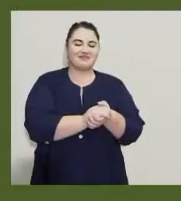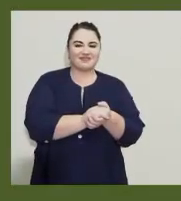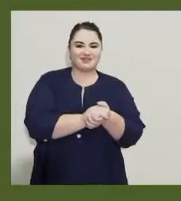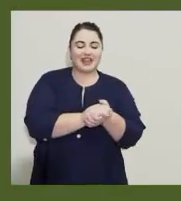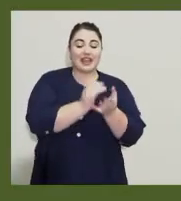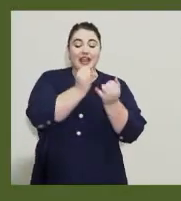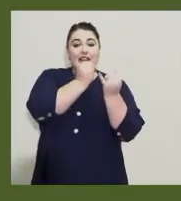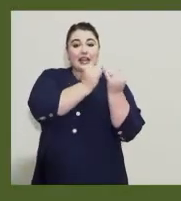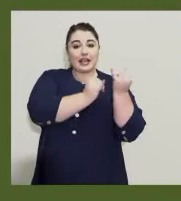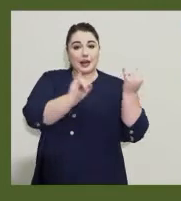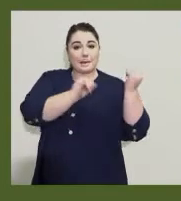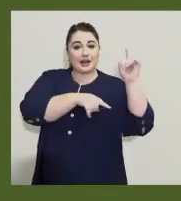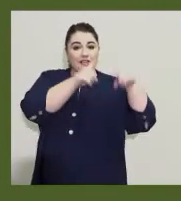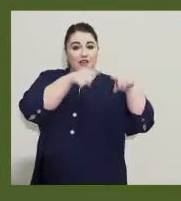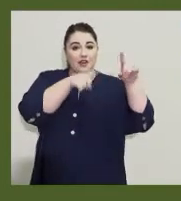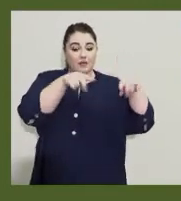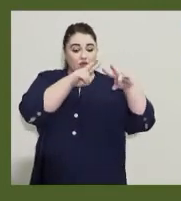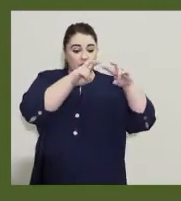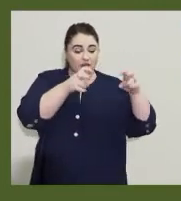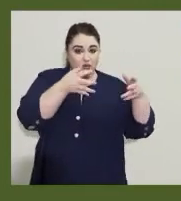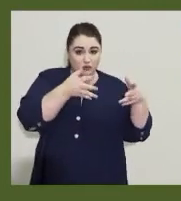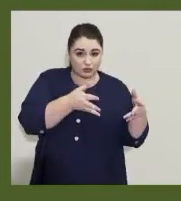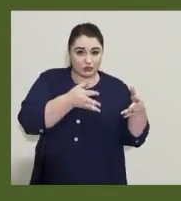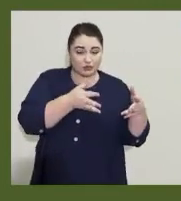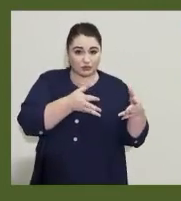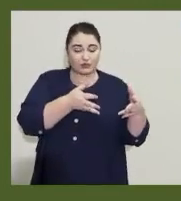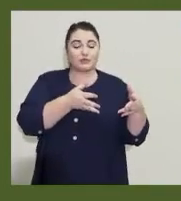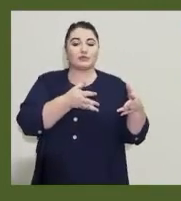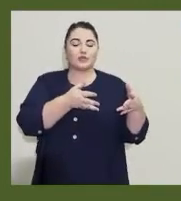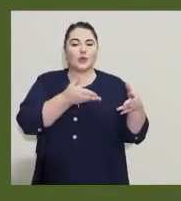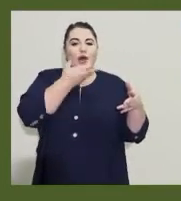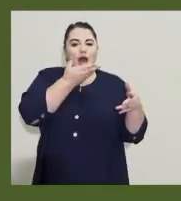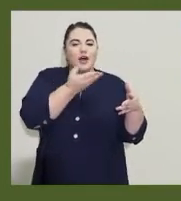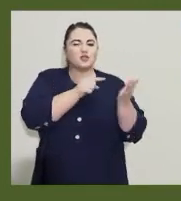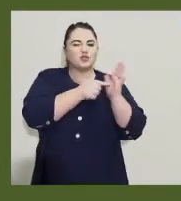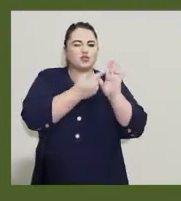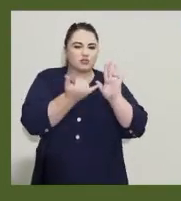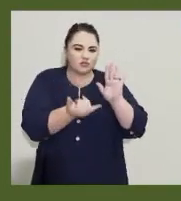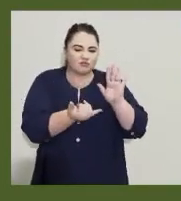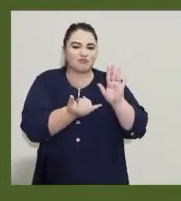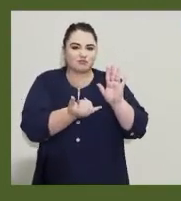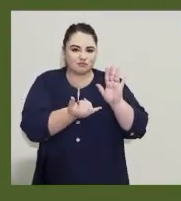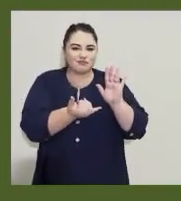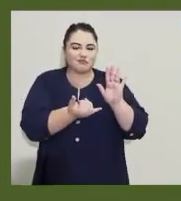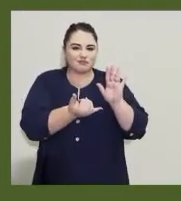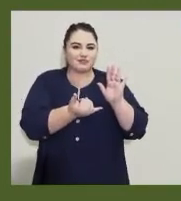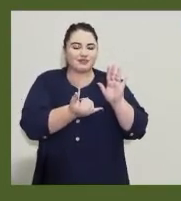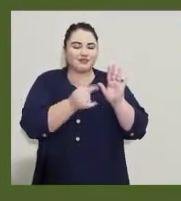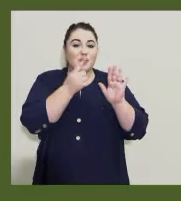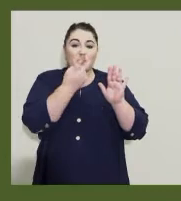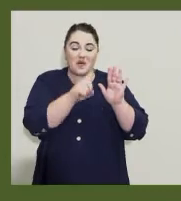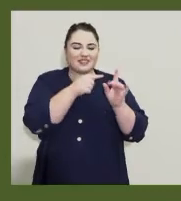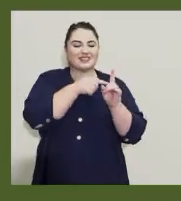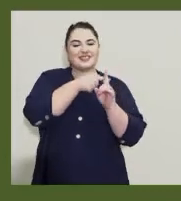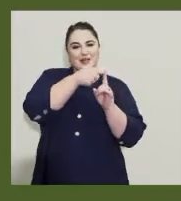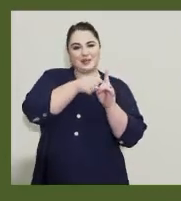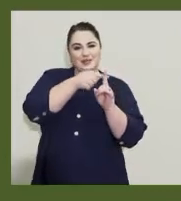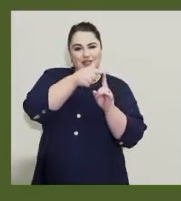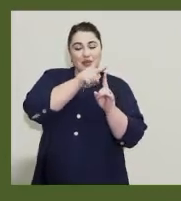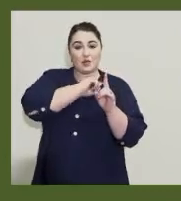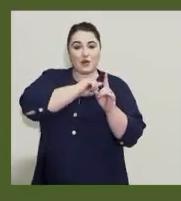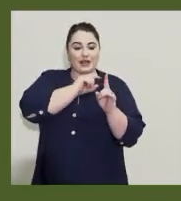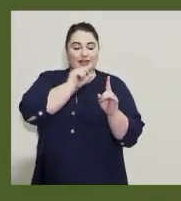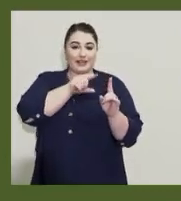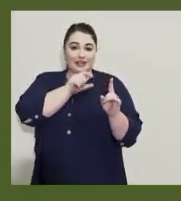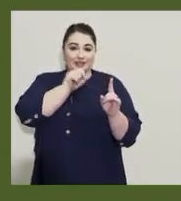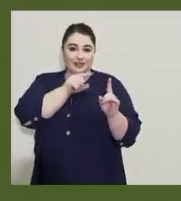Look here. The independent variable in this investigation, so the answer will come up now, is